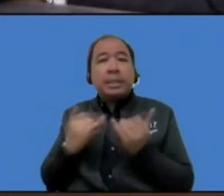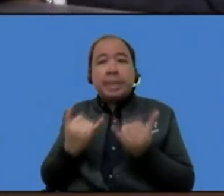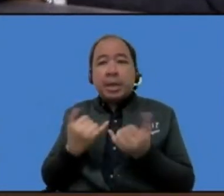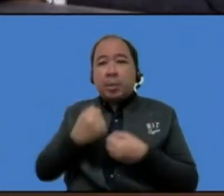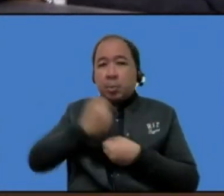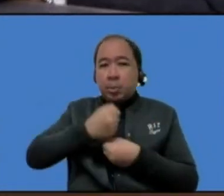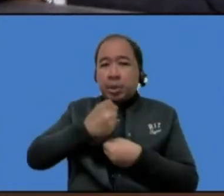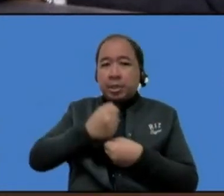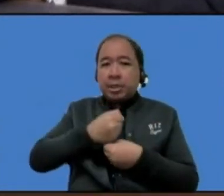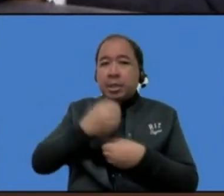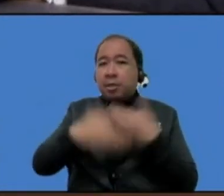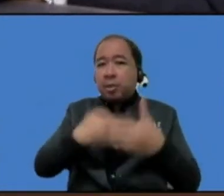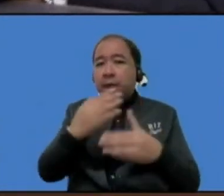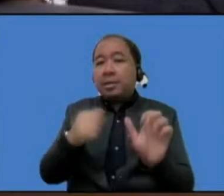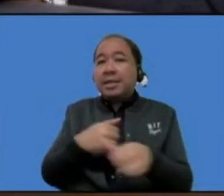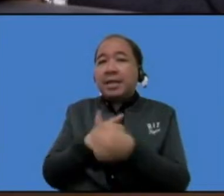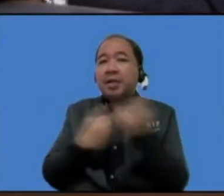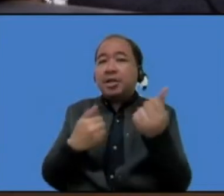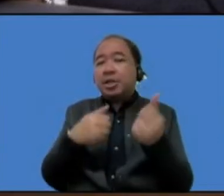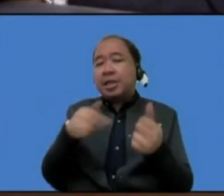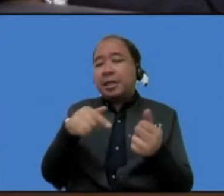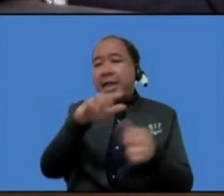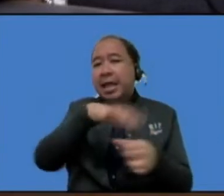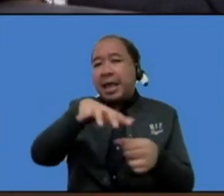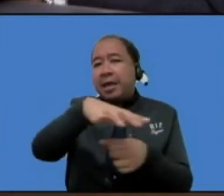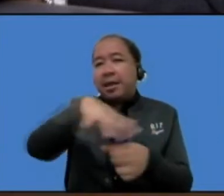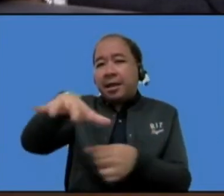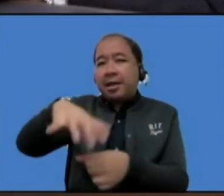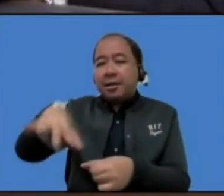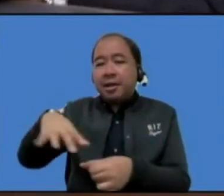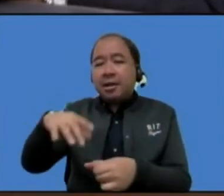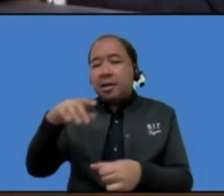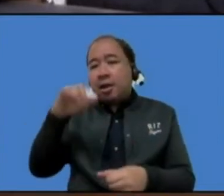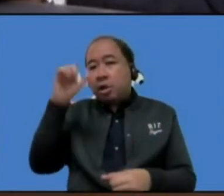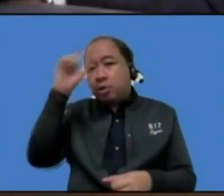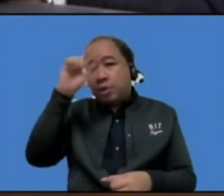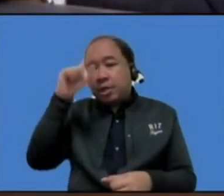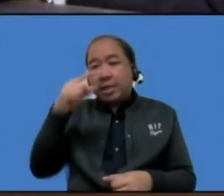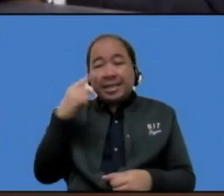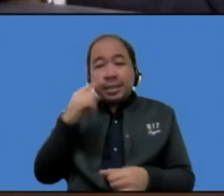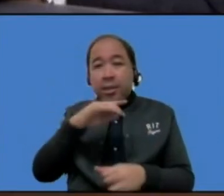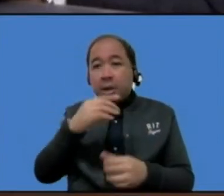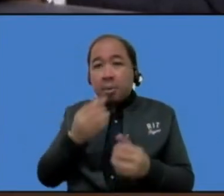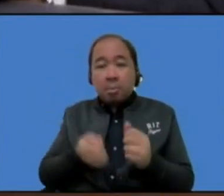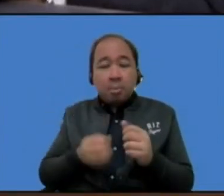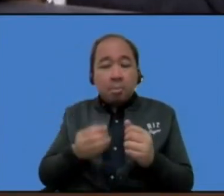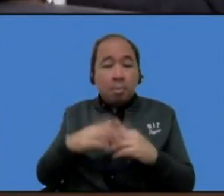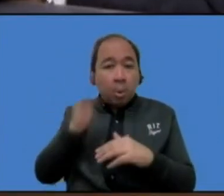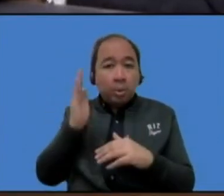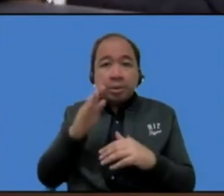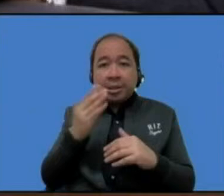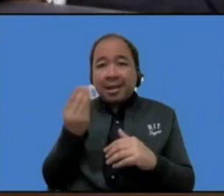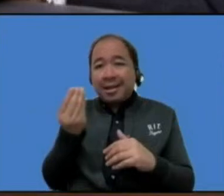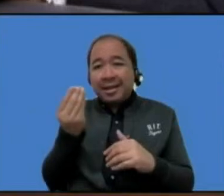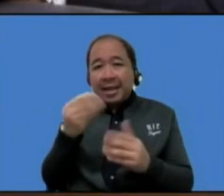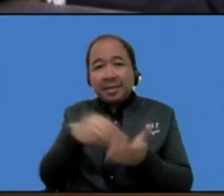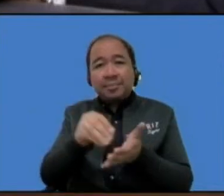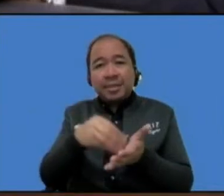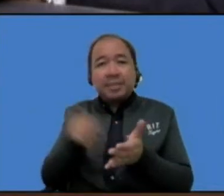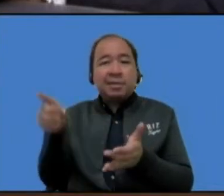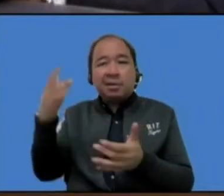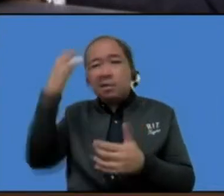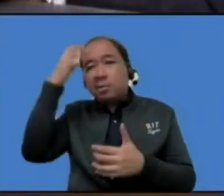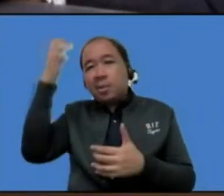in other regions of Turkey. And notably, all expenses was covered by the government of Azerbaijan. When I am saying expenses,